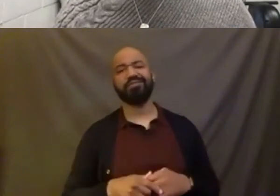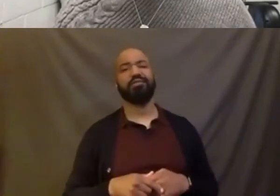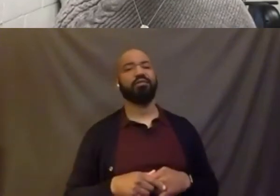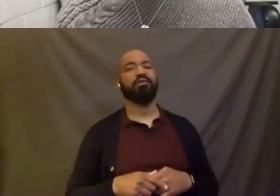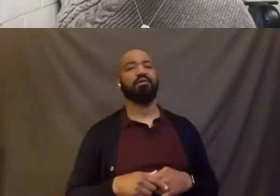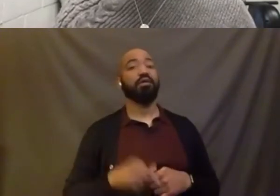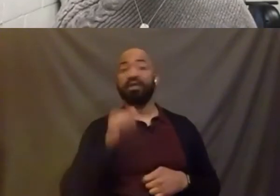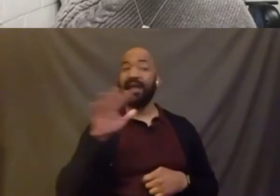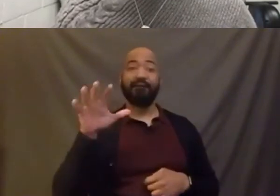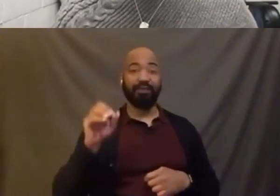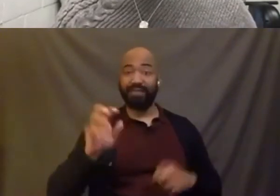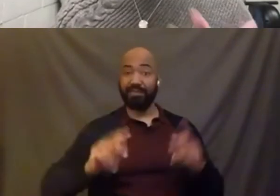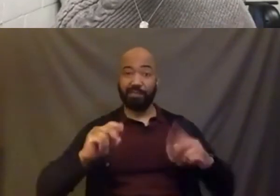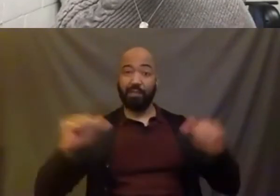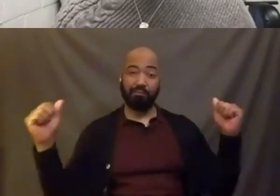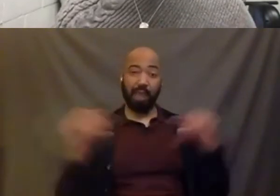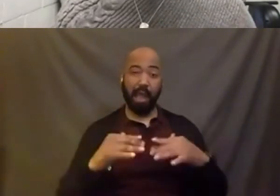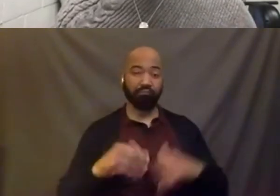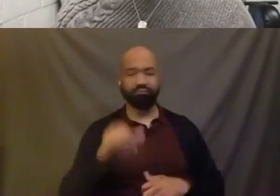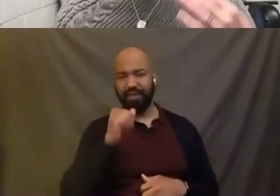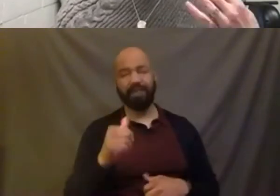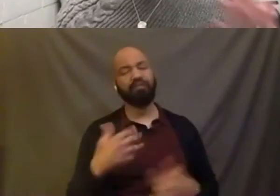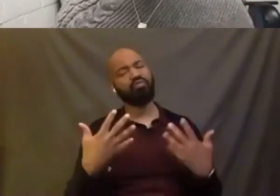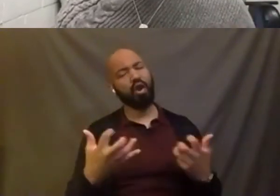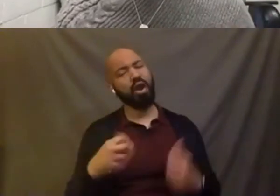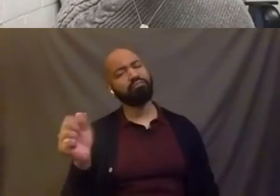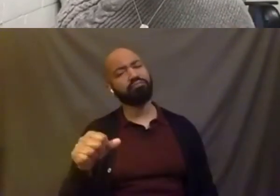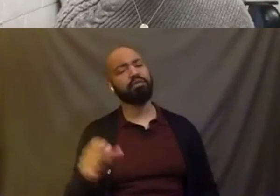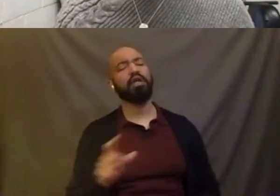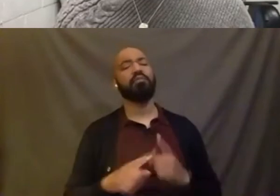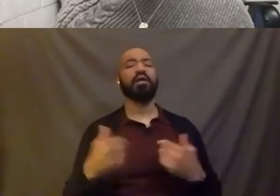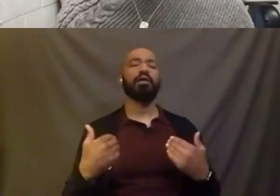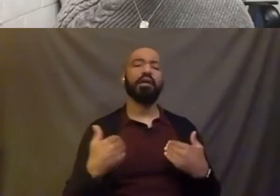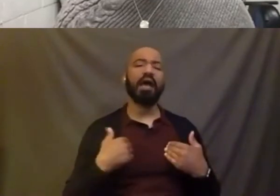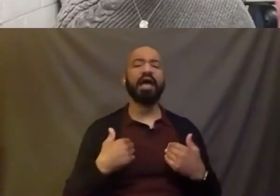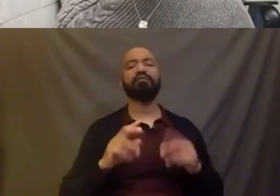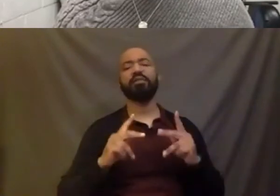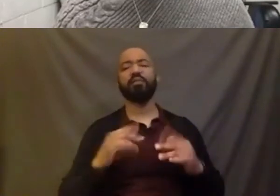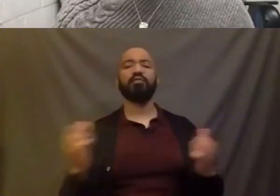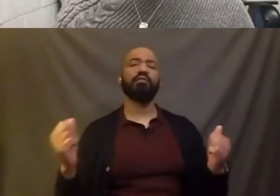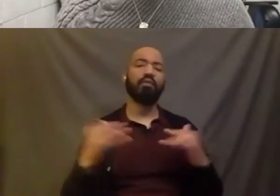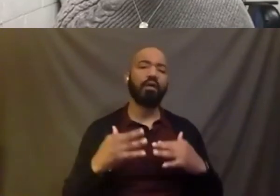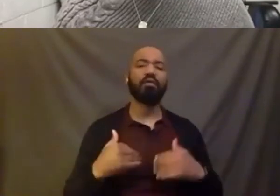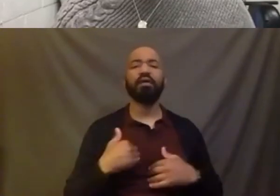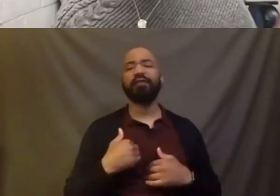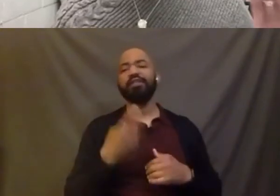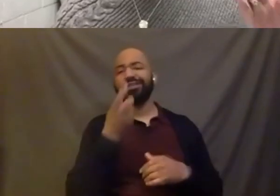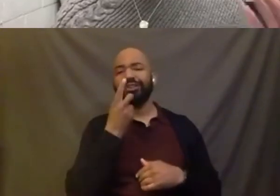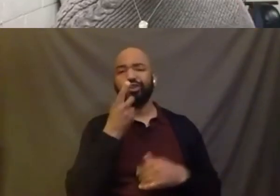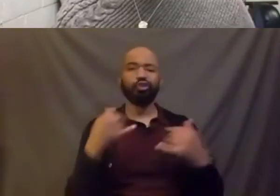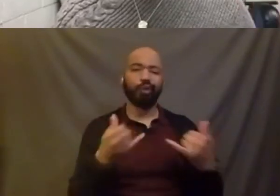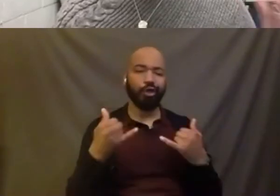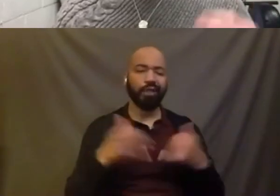50-person party per se, as much as we want to do that, but have your friends come over for a dinner party. If everyone is vaccinated,